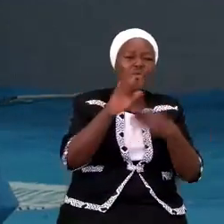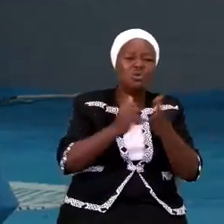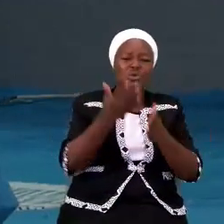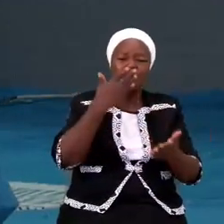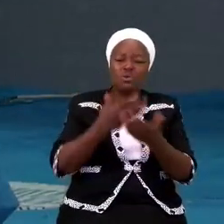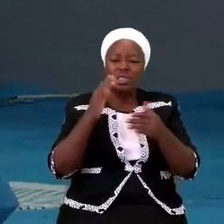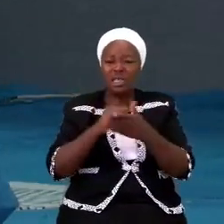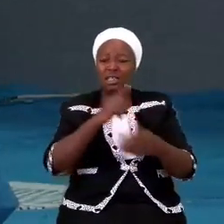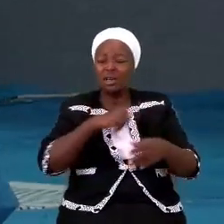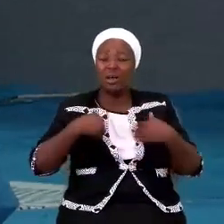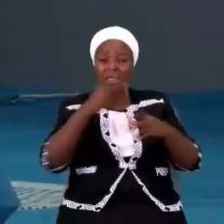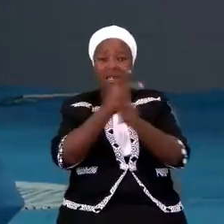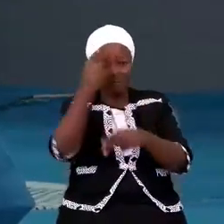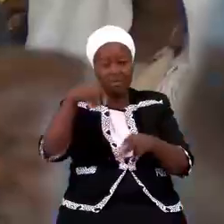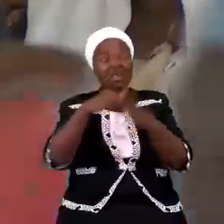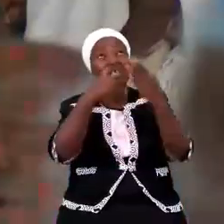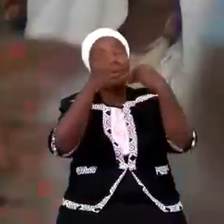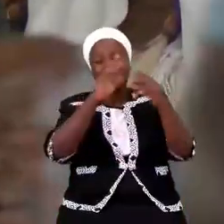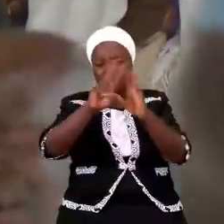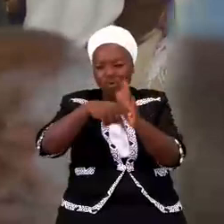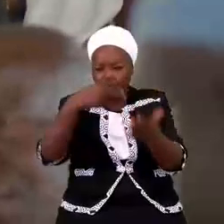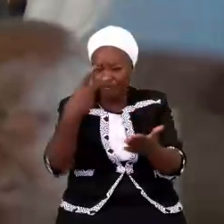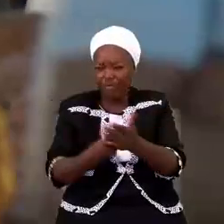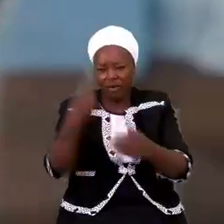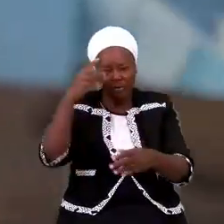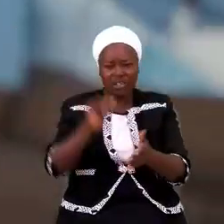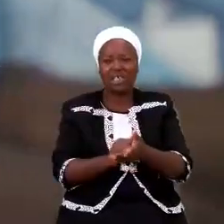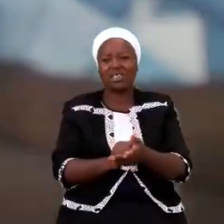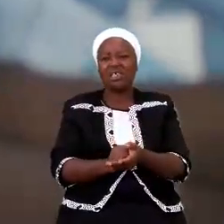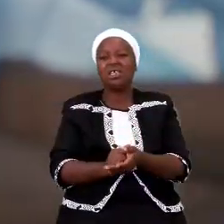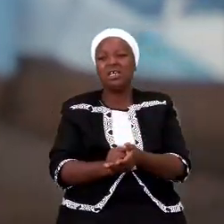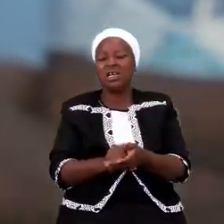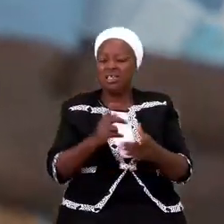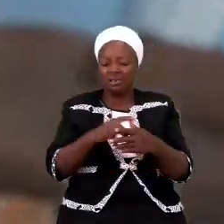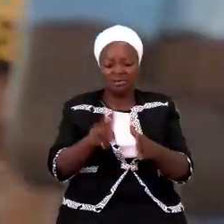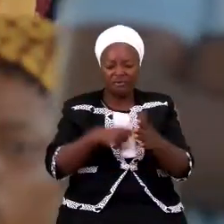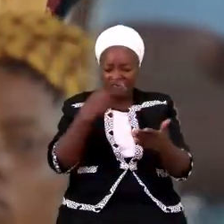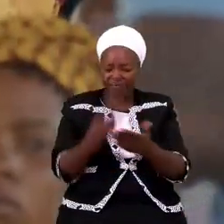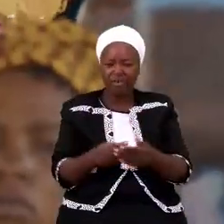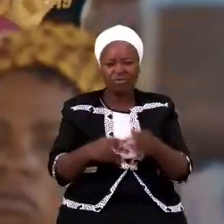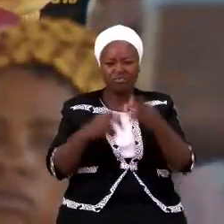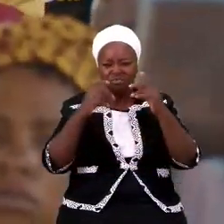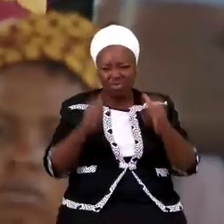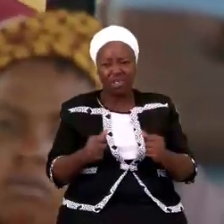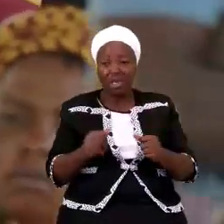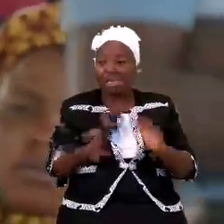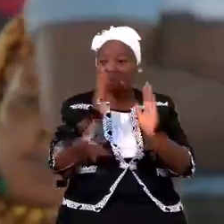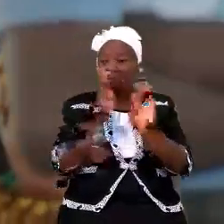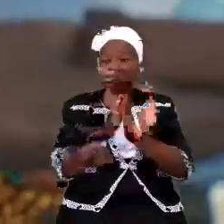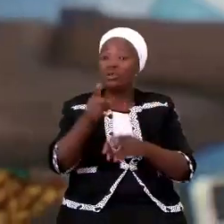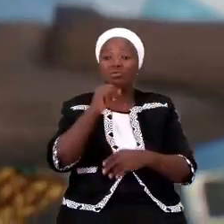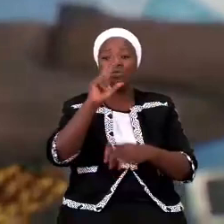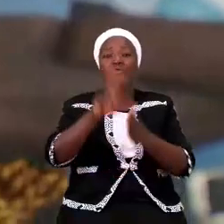day Solomon. I pray you will not fall. That whatever they dangle before you, and